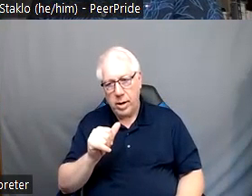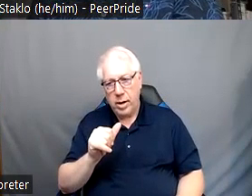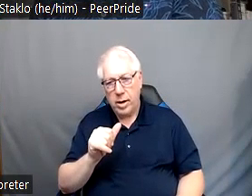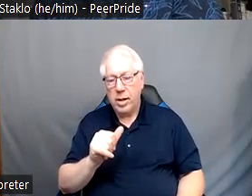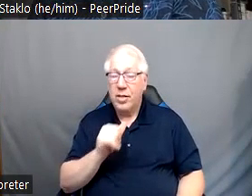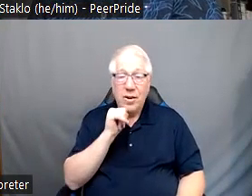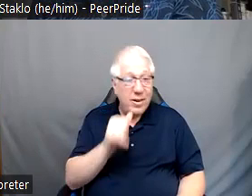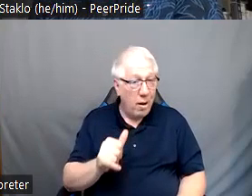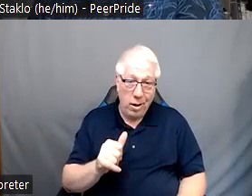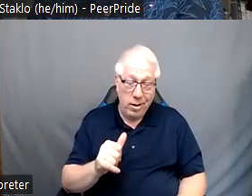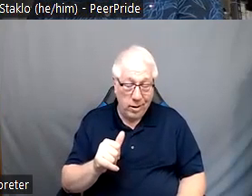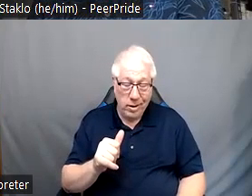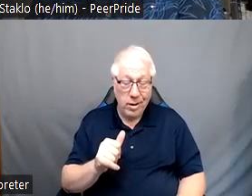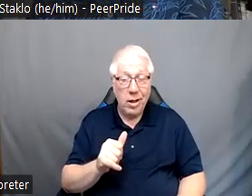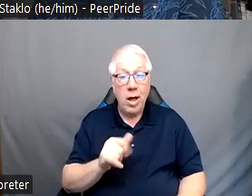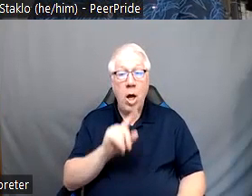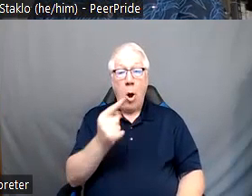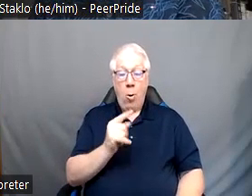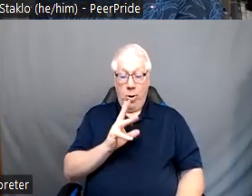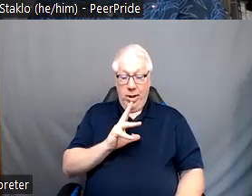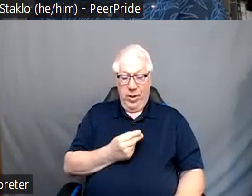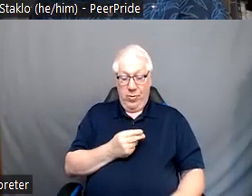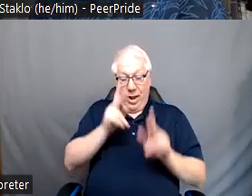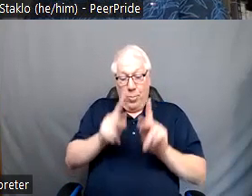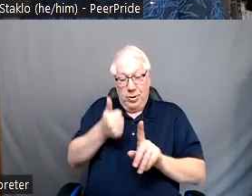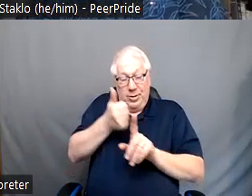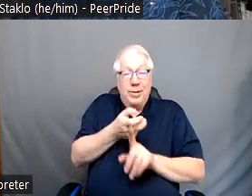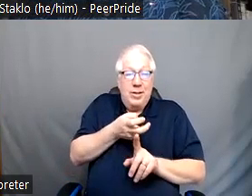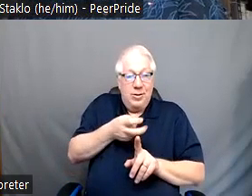They're not. Only the trans person is transitioning. That's weird.